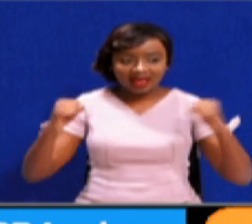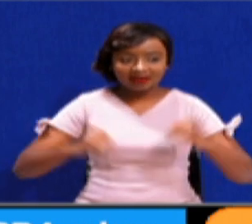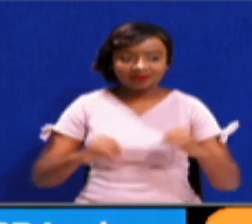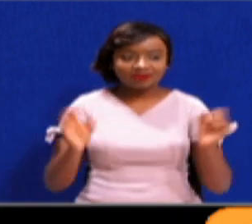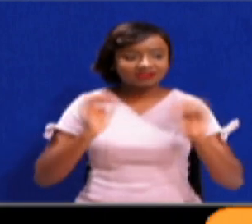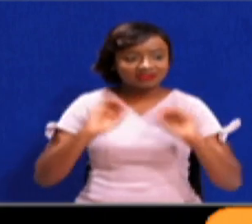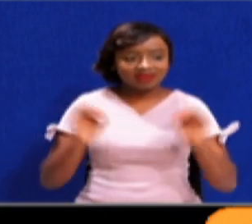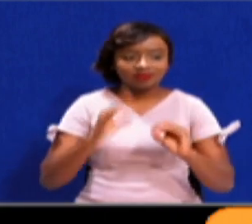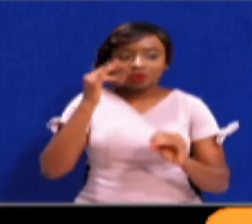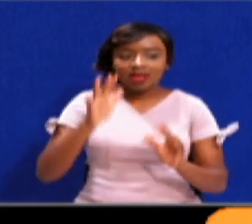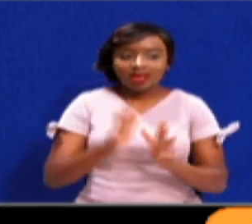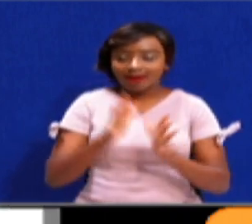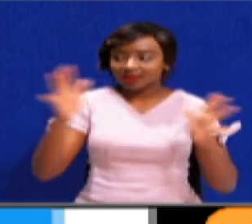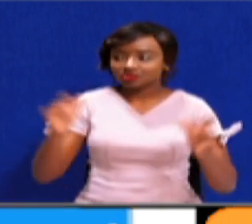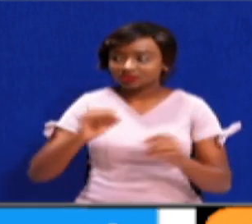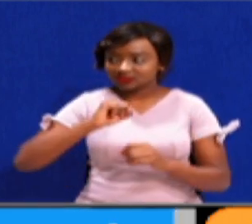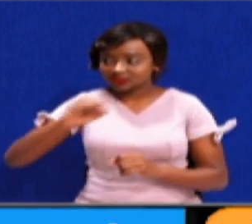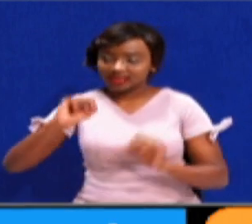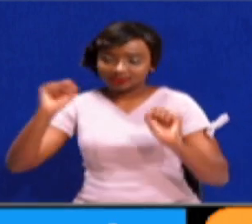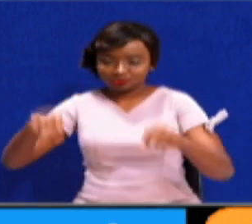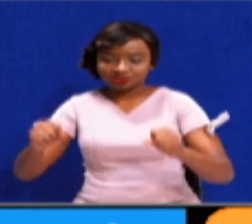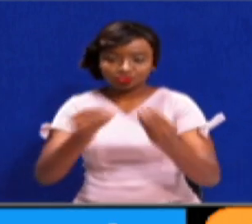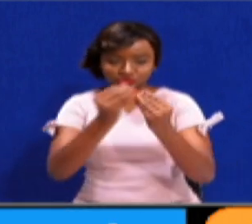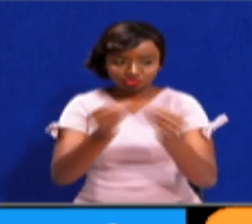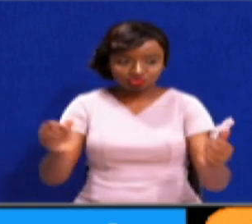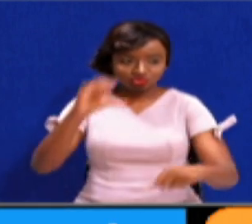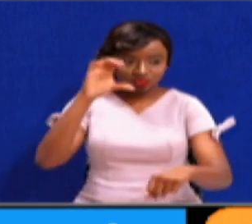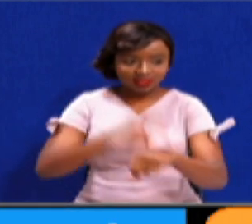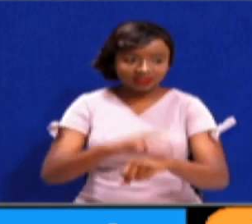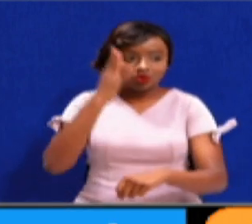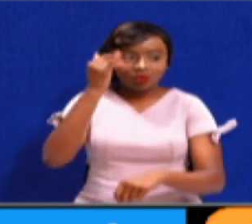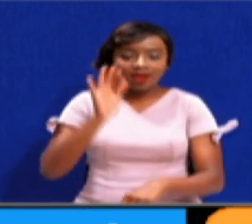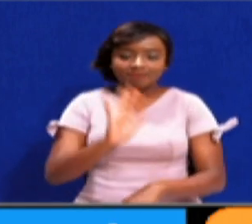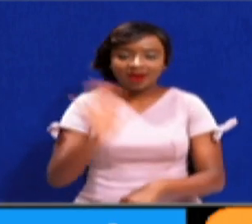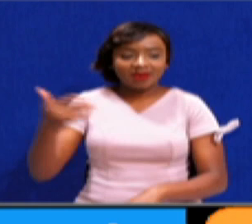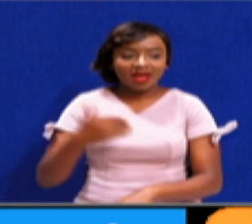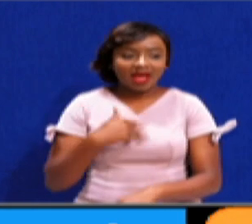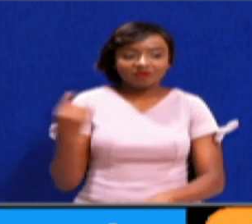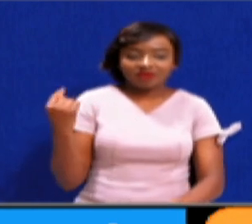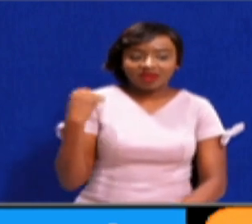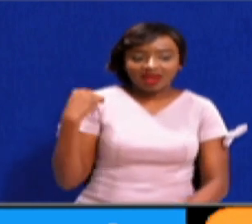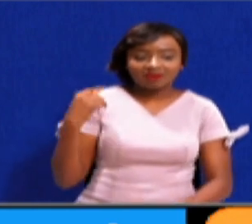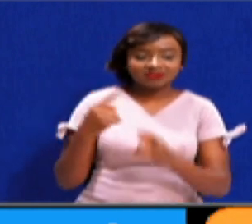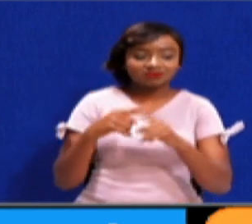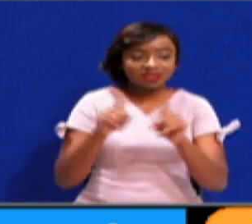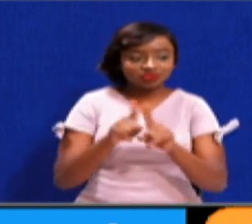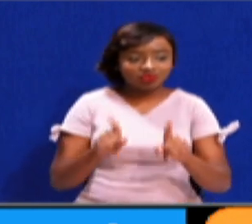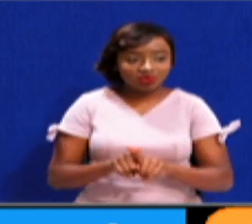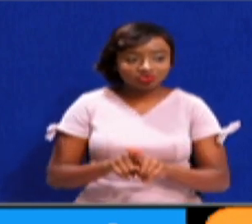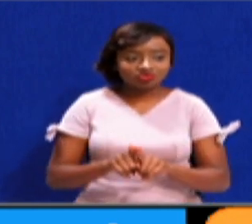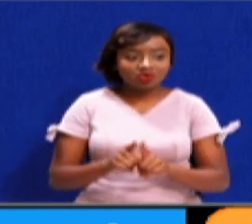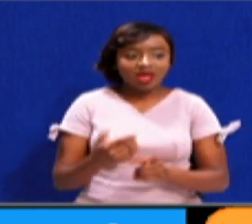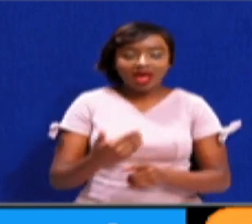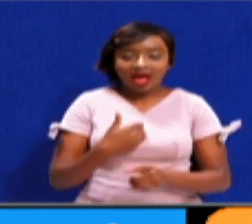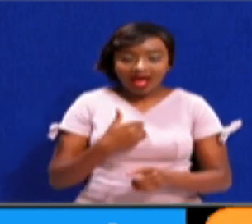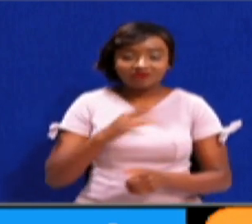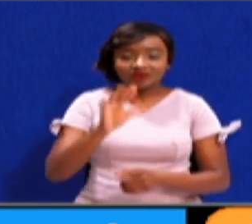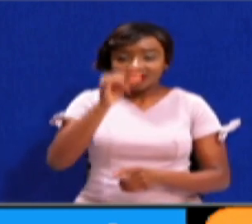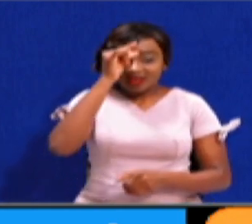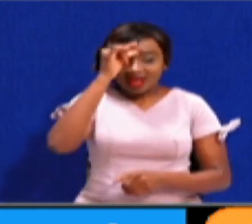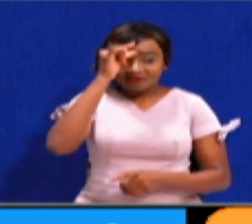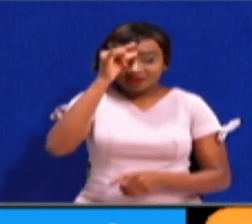a majority side gets things done because it has the numbers. And beyond that, there is also the government